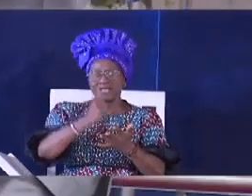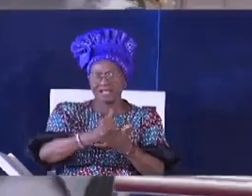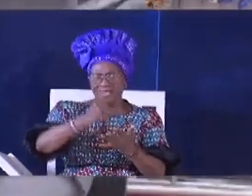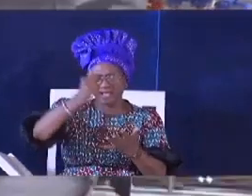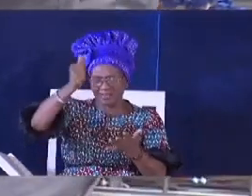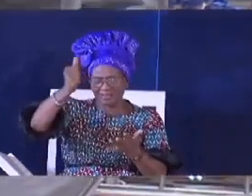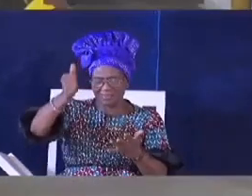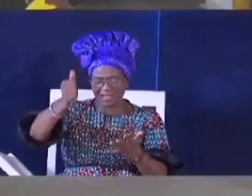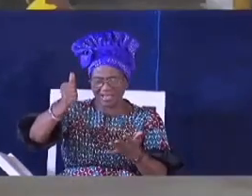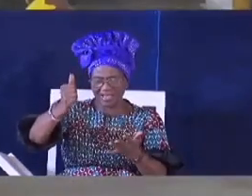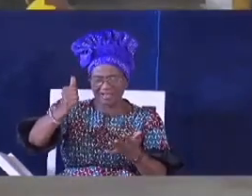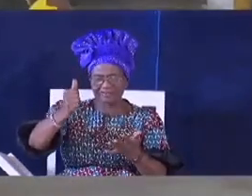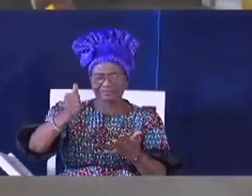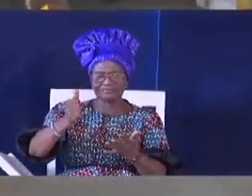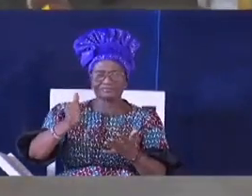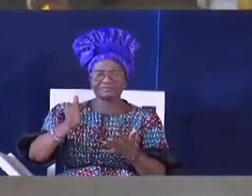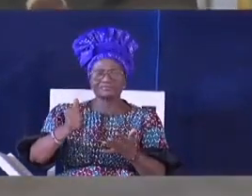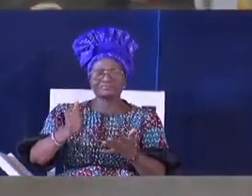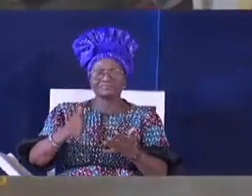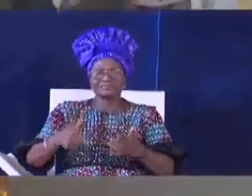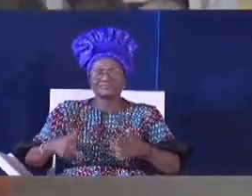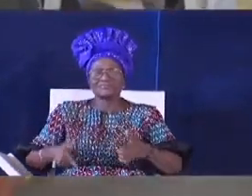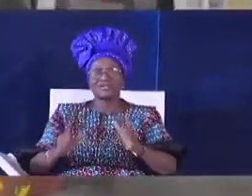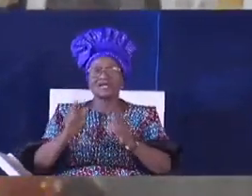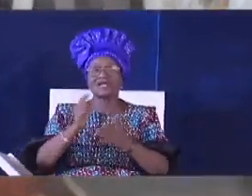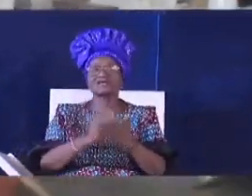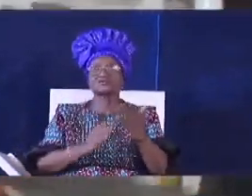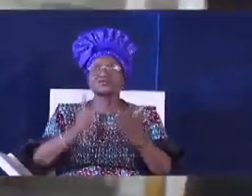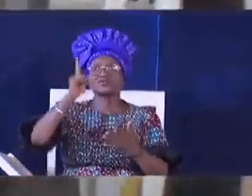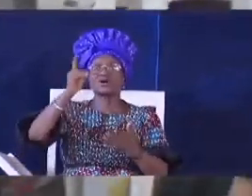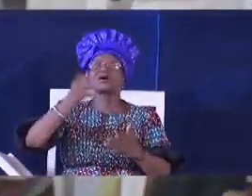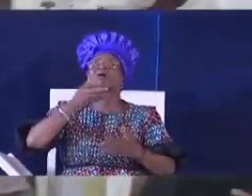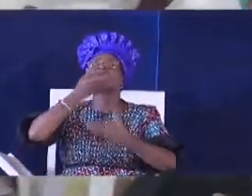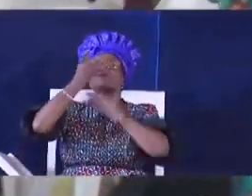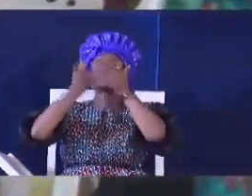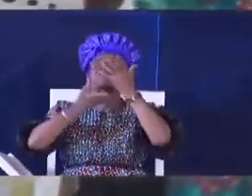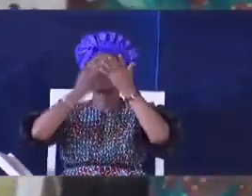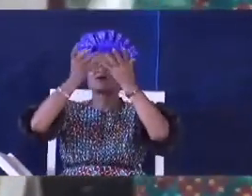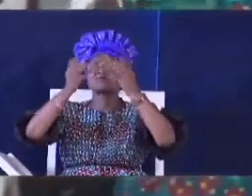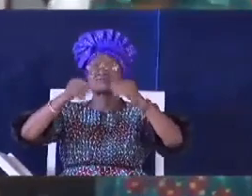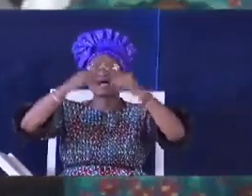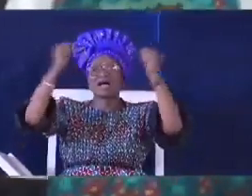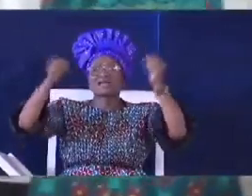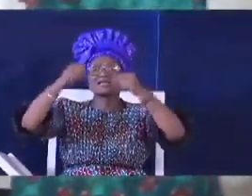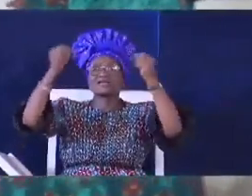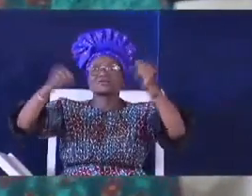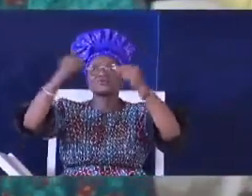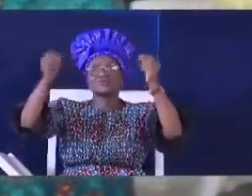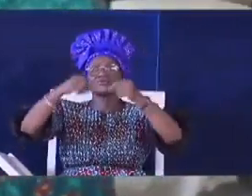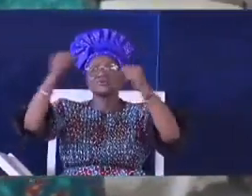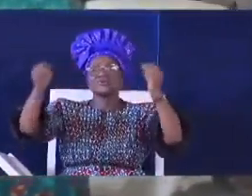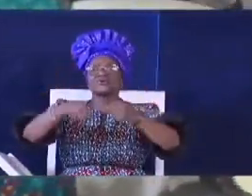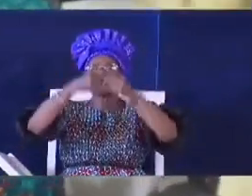Amen. Well, let someone shout hallelujah.